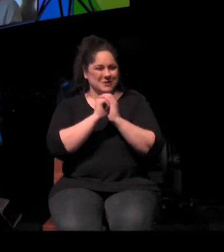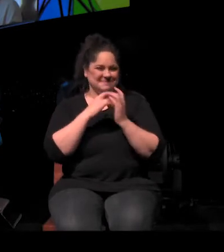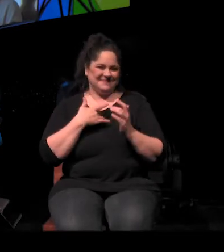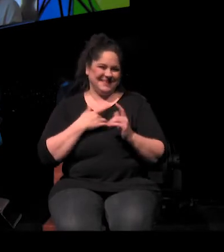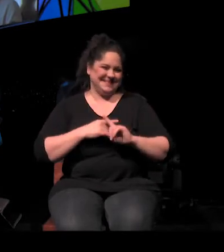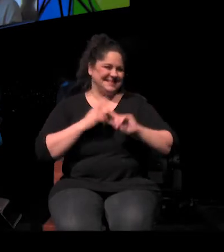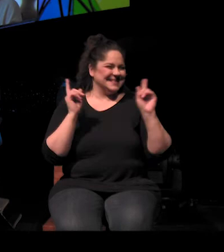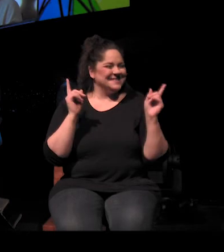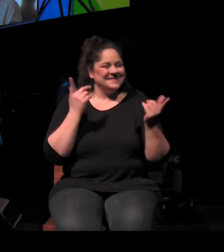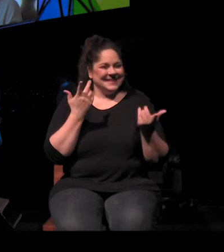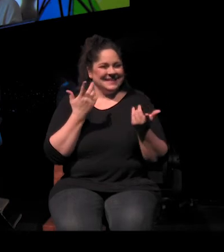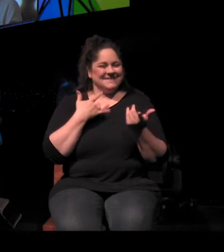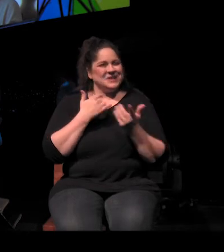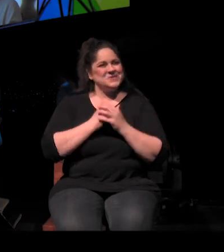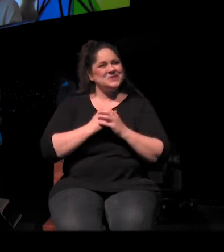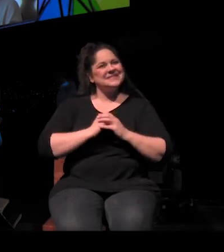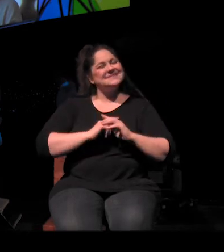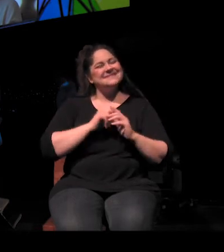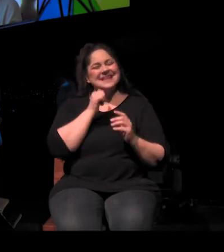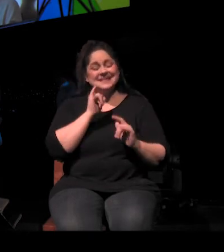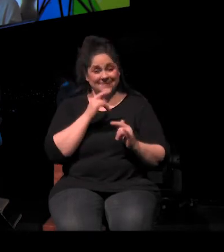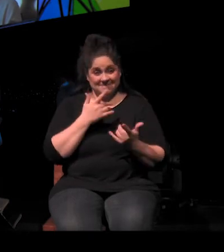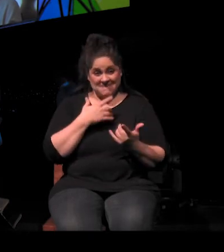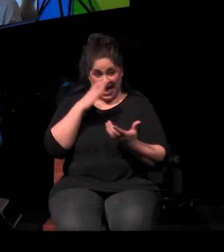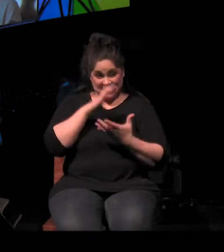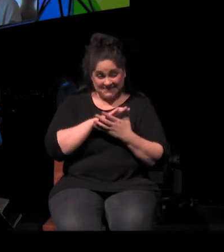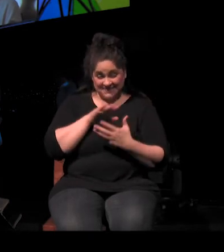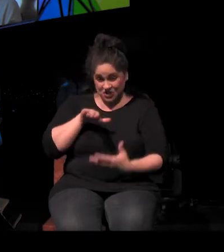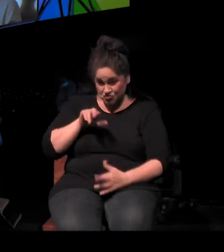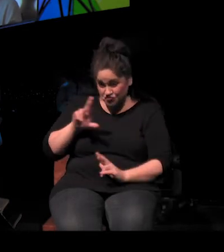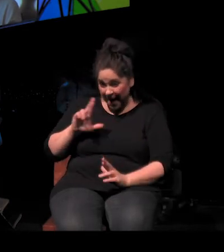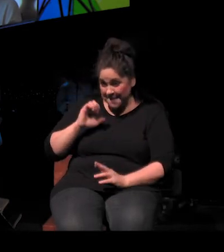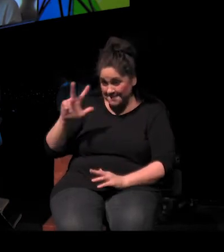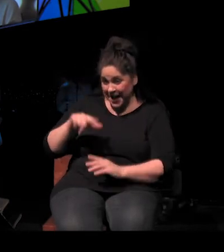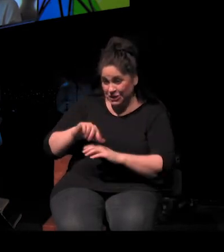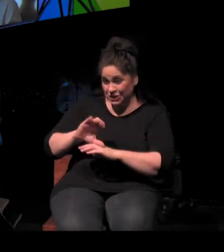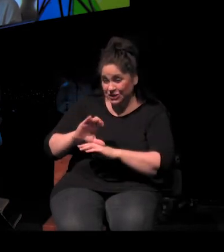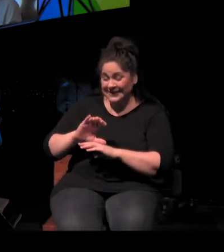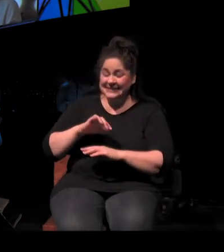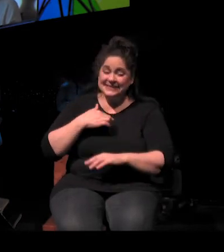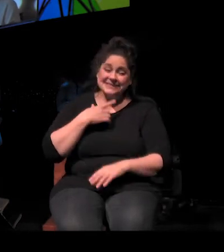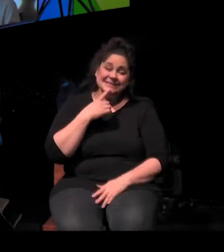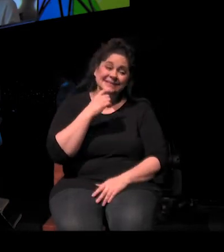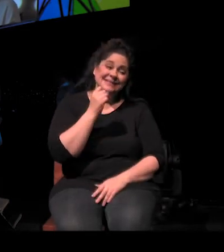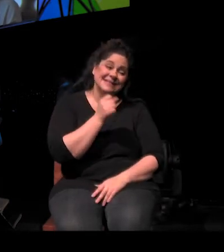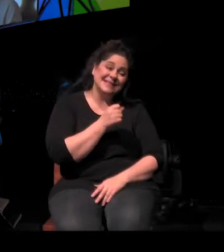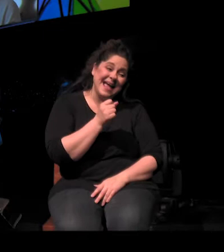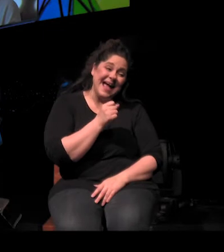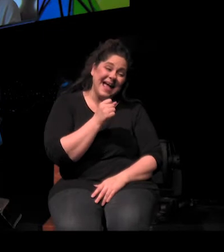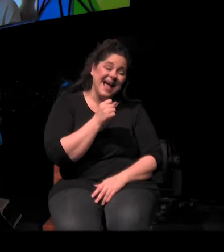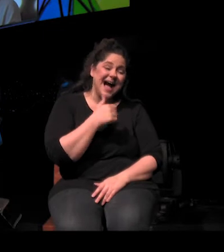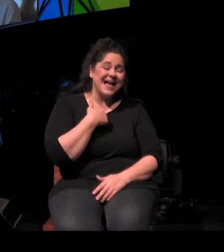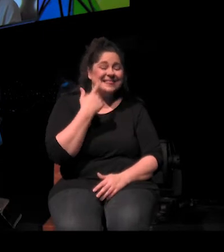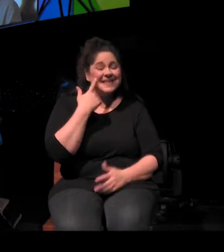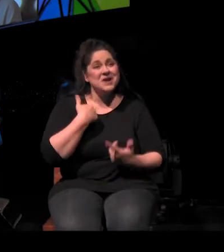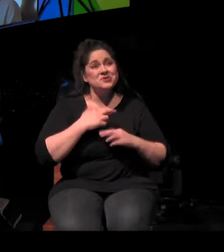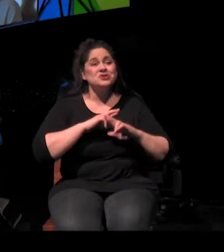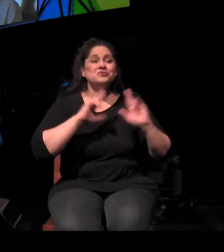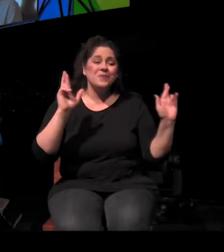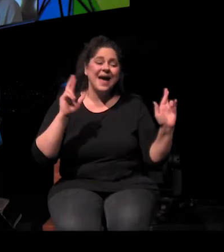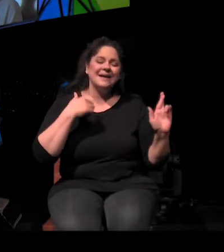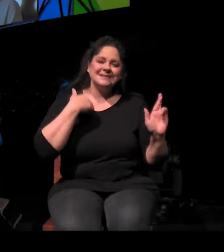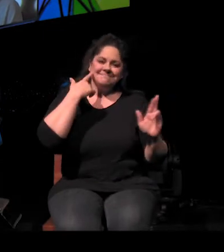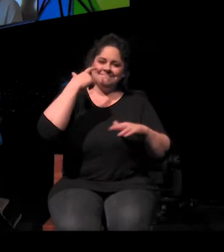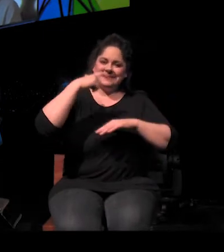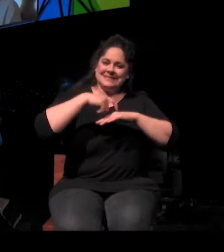he looked at me, he said, are you ready to go back? And I said, I think I'm ready. I agree with you. It's time to just be